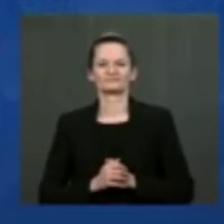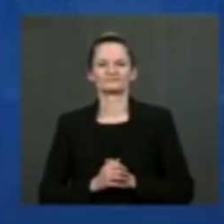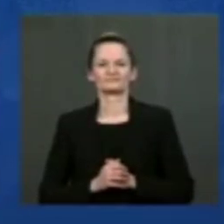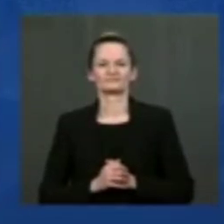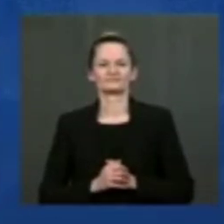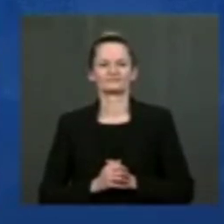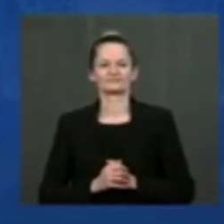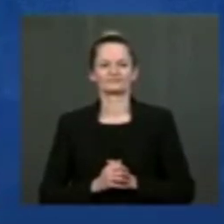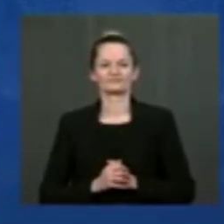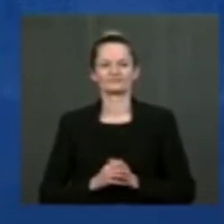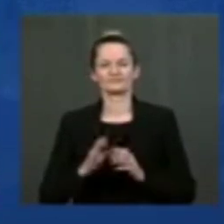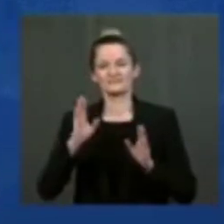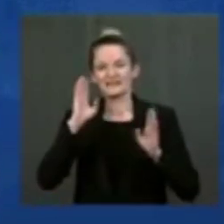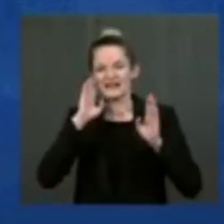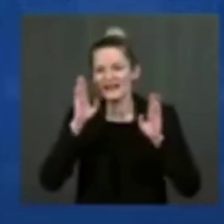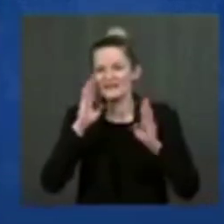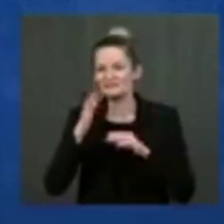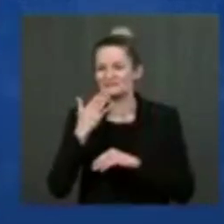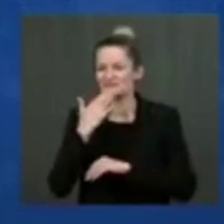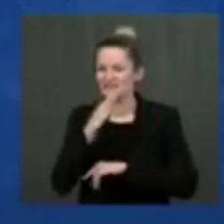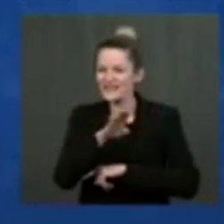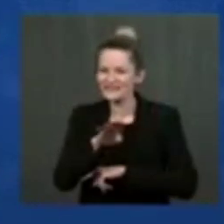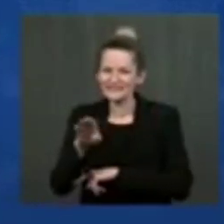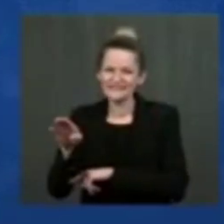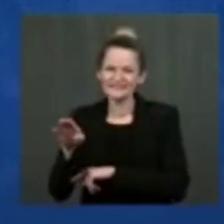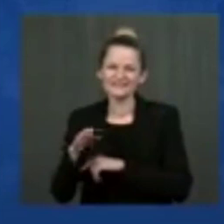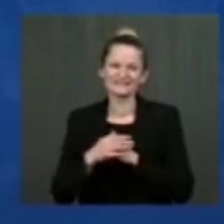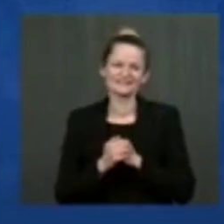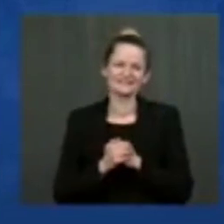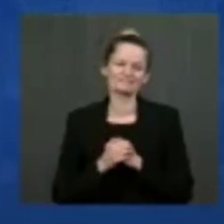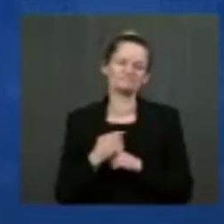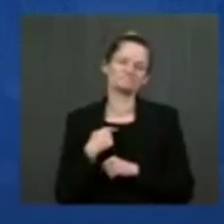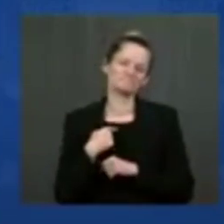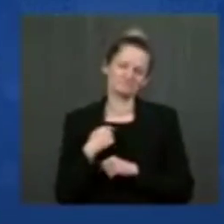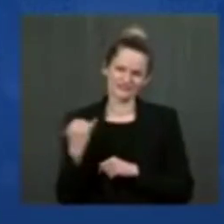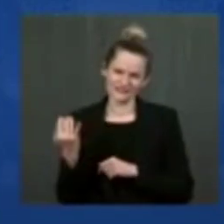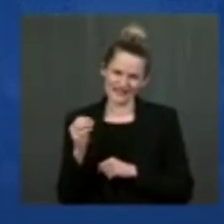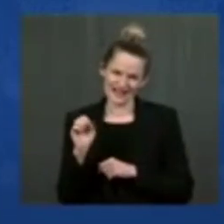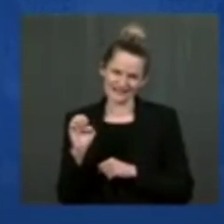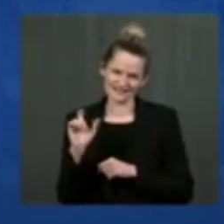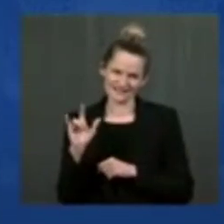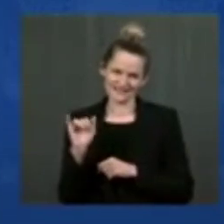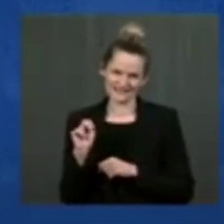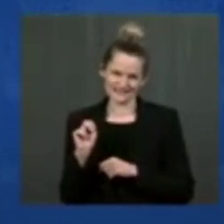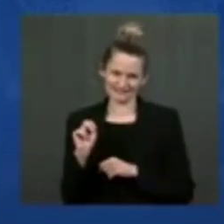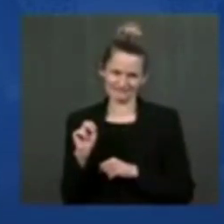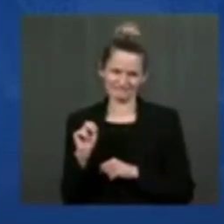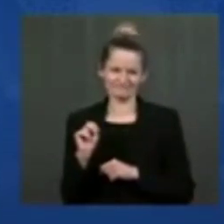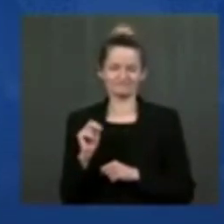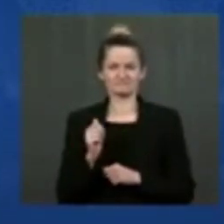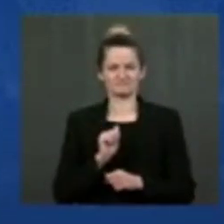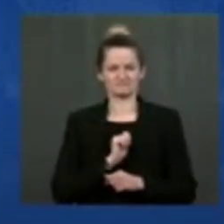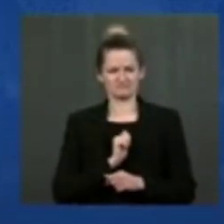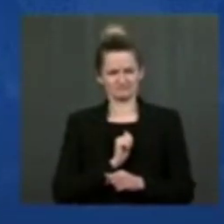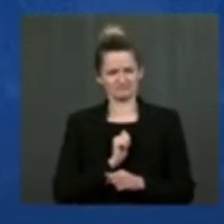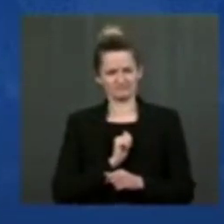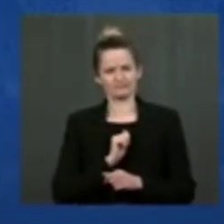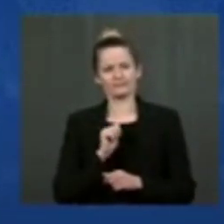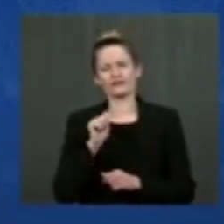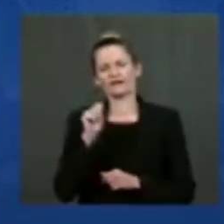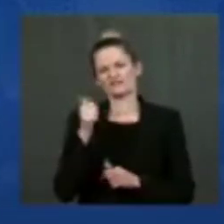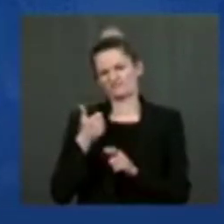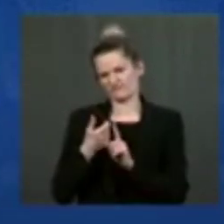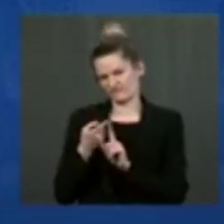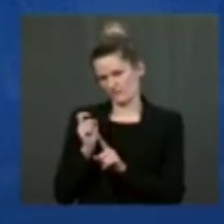and good afternoon. My name is Jocelyn Cruzes, and I am an Arizona essential worker and member of the United Food